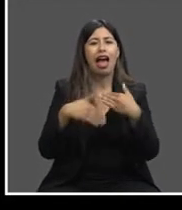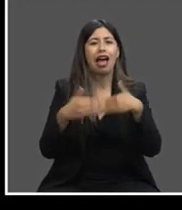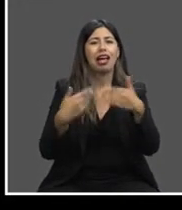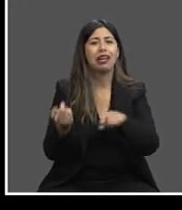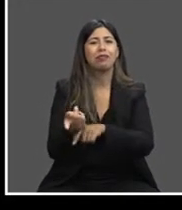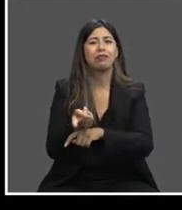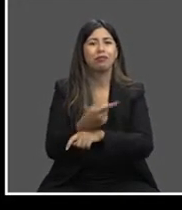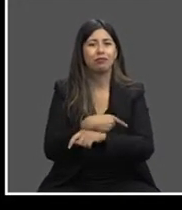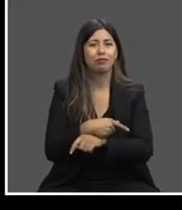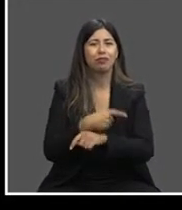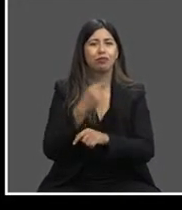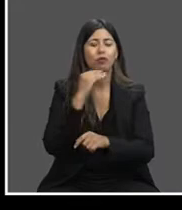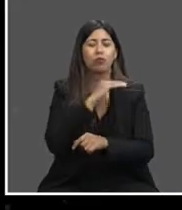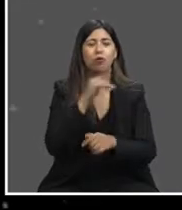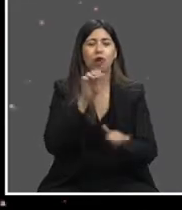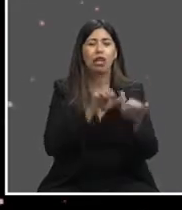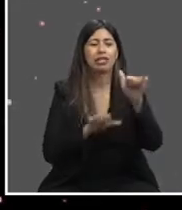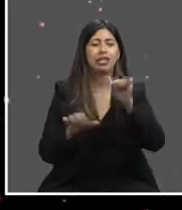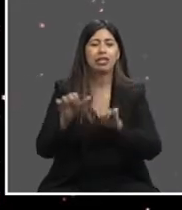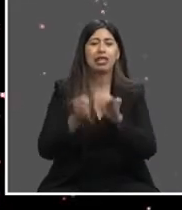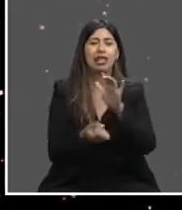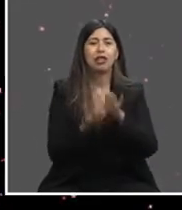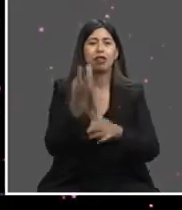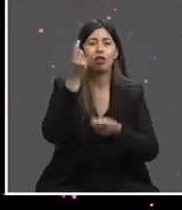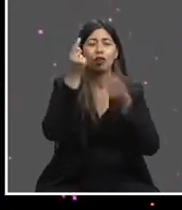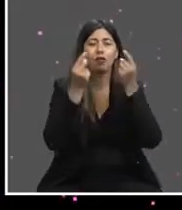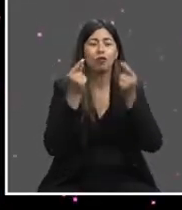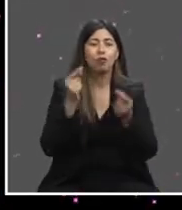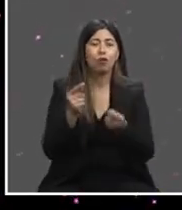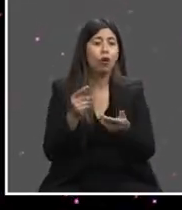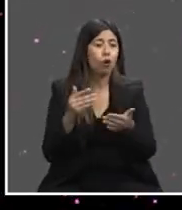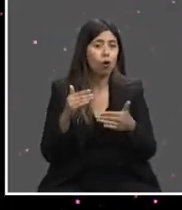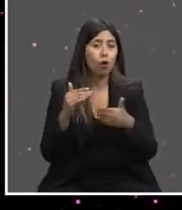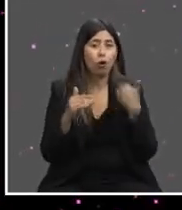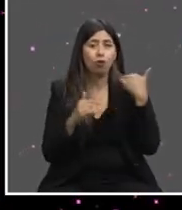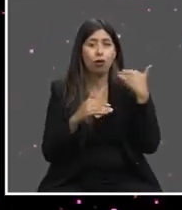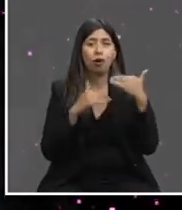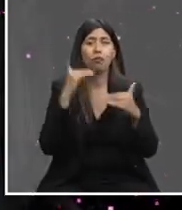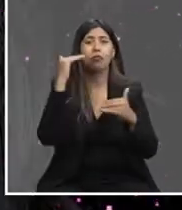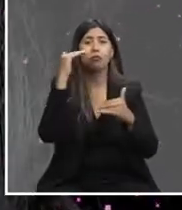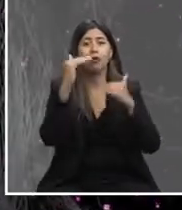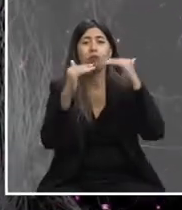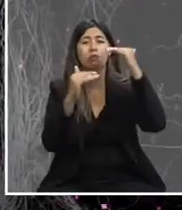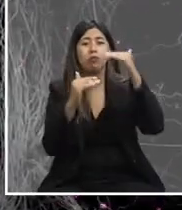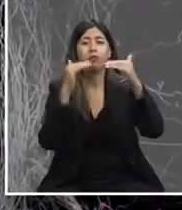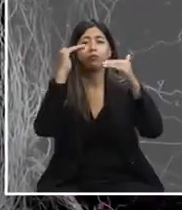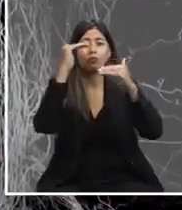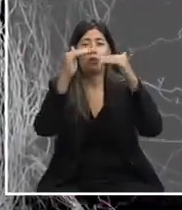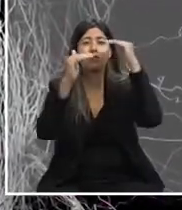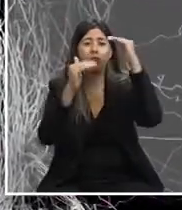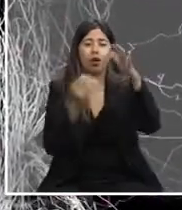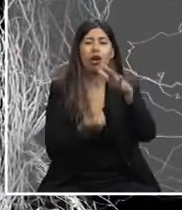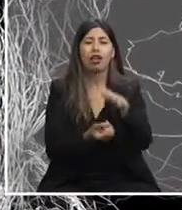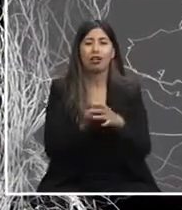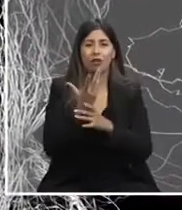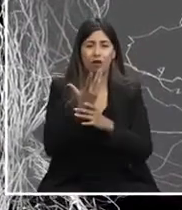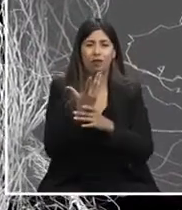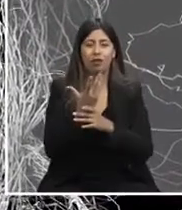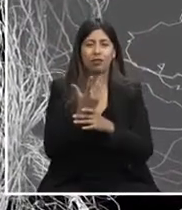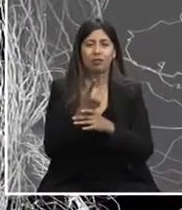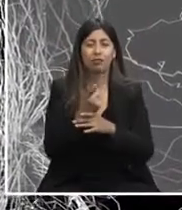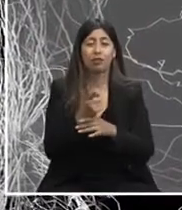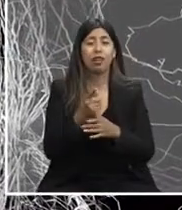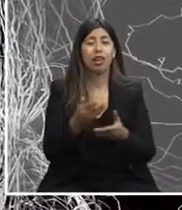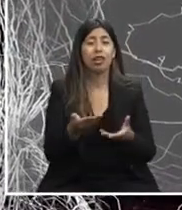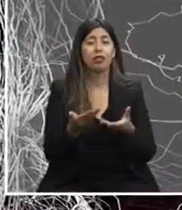the scale, and variety of automation, giving rise to the modern era of sustained growth. But there's